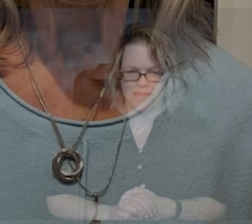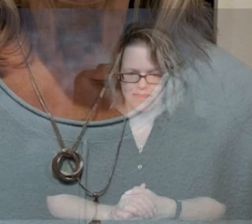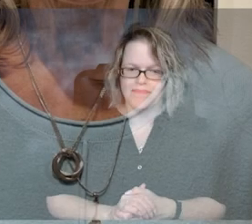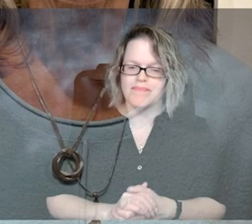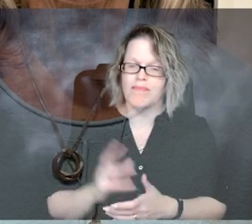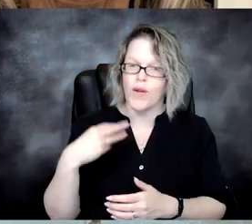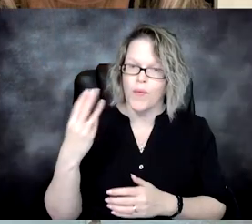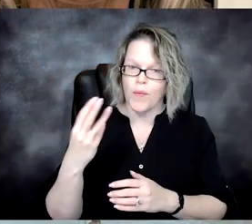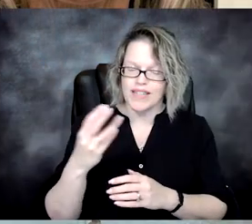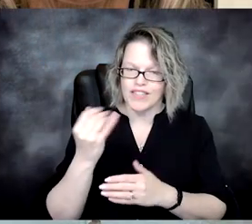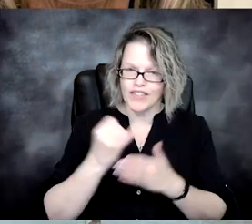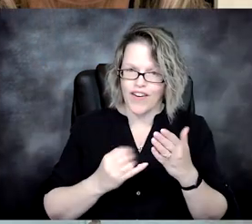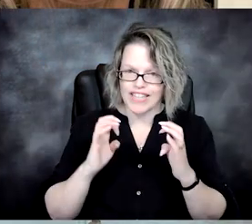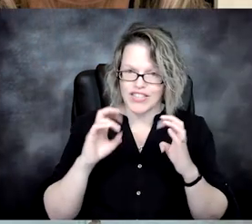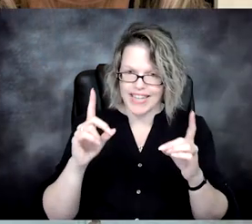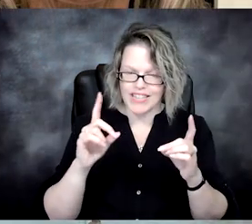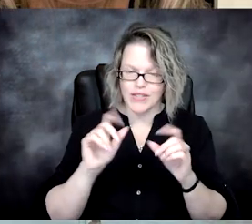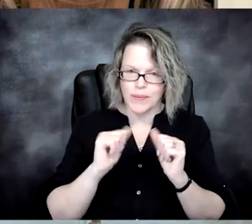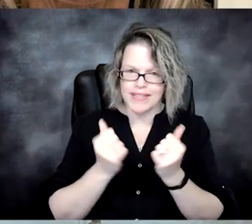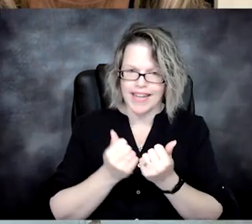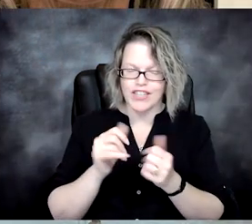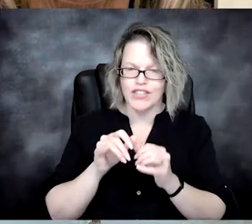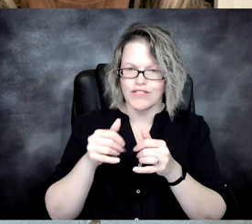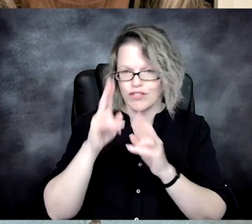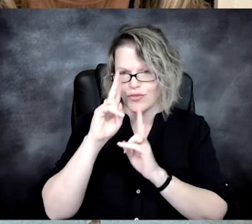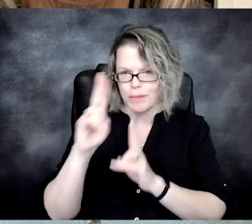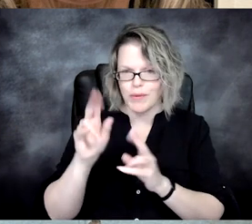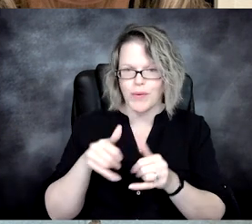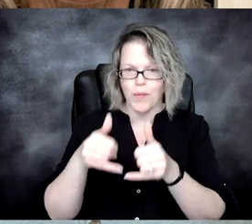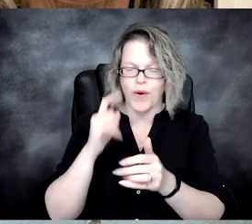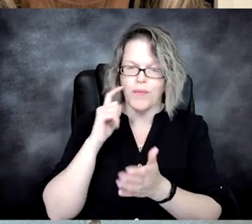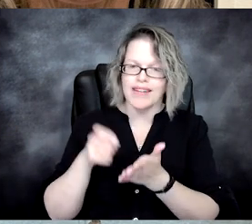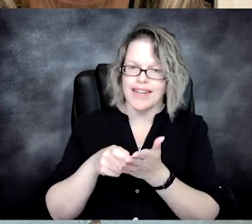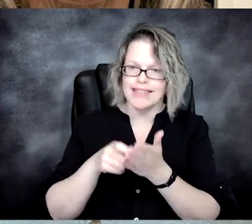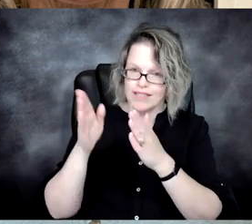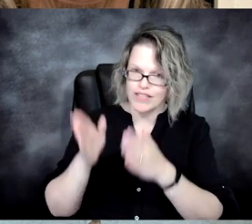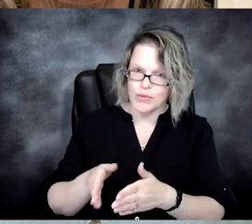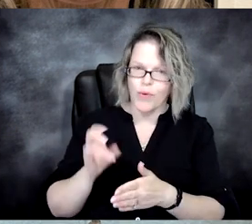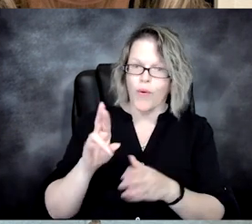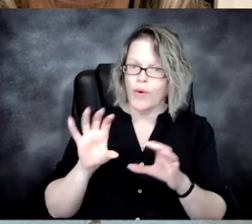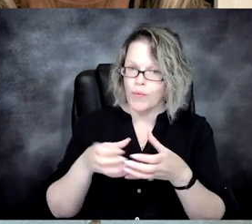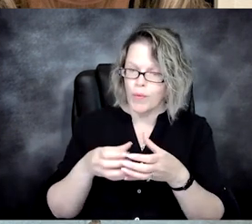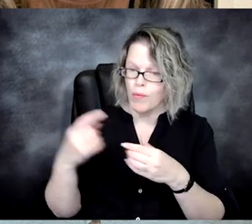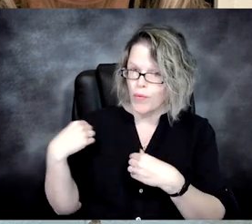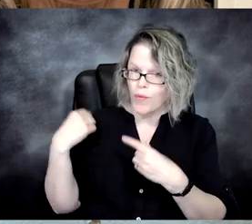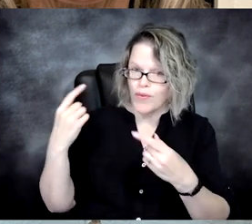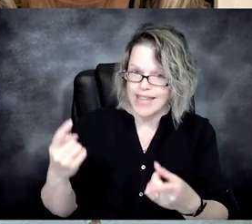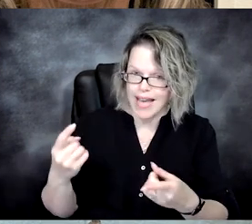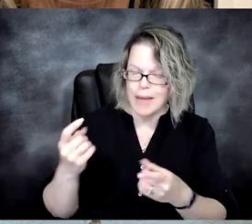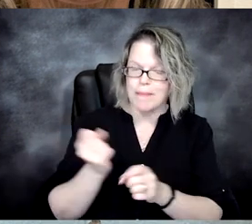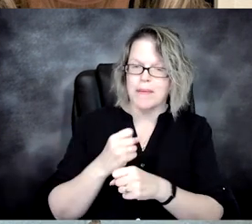The Washington Art Education Association Tribute Award recognizes an individual or group who over time has